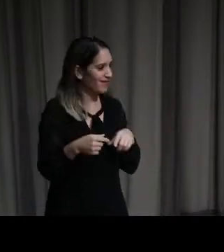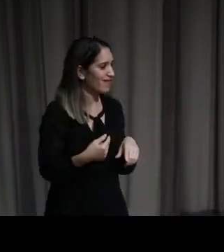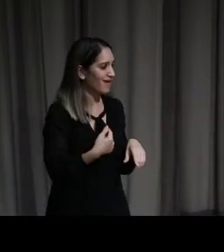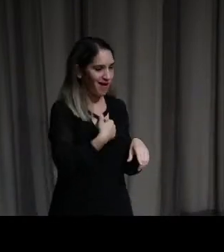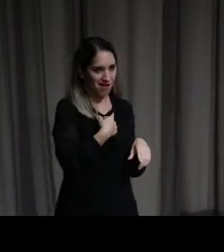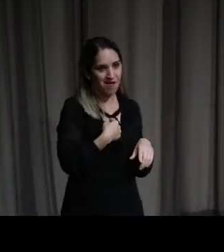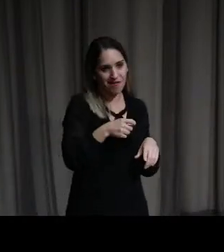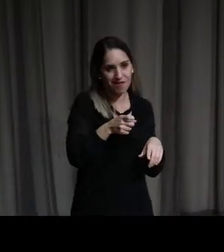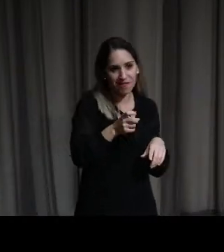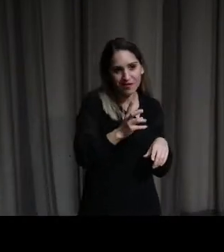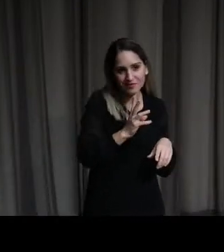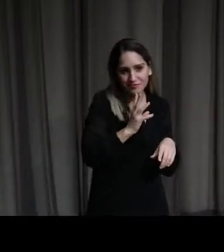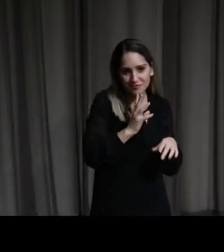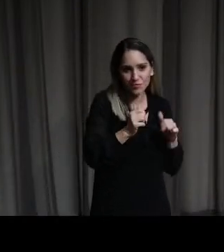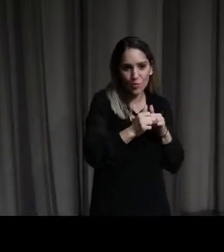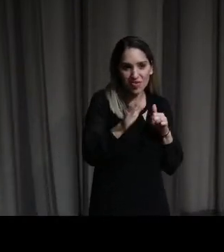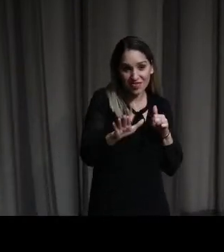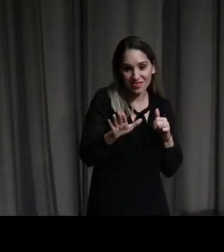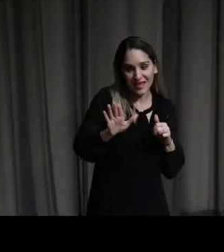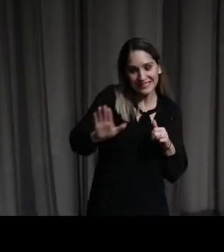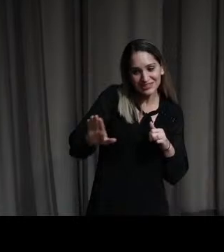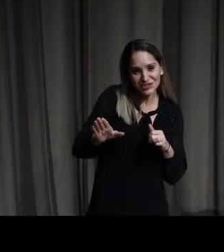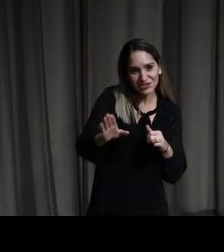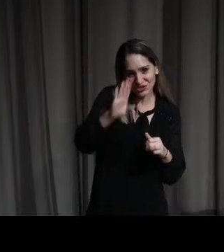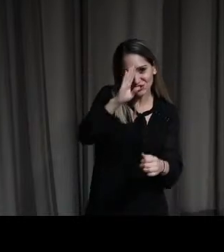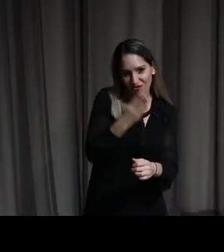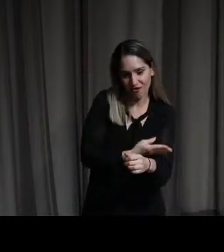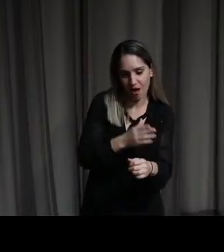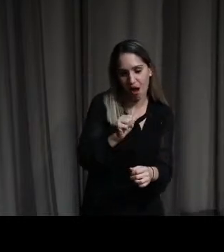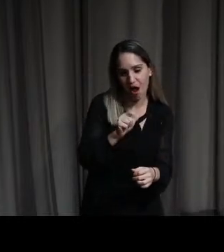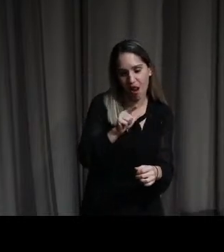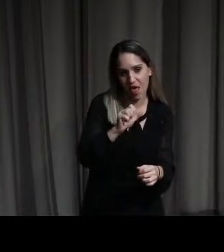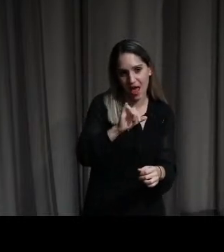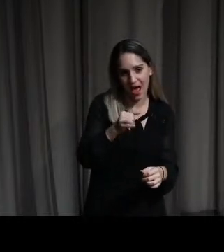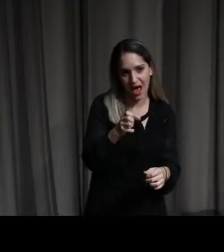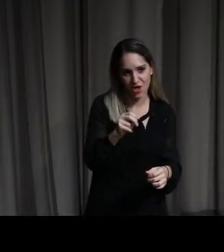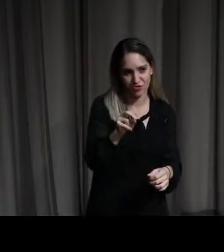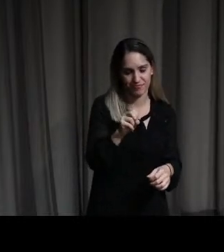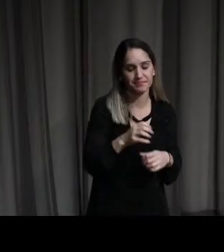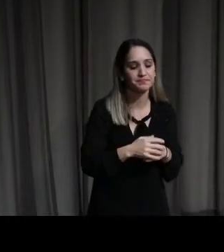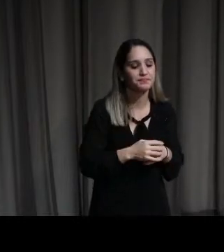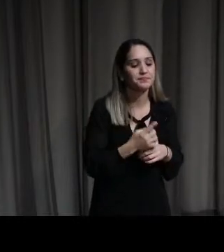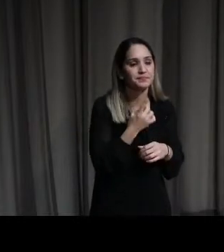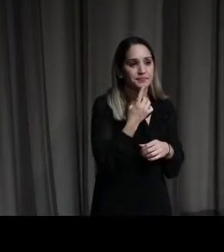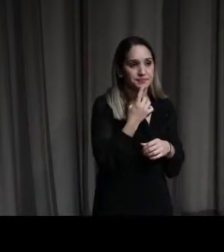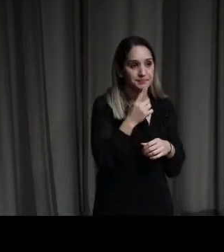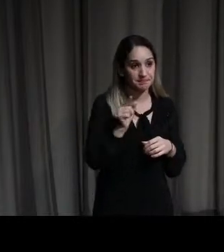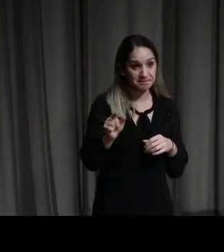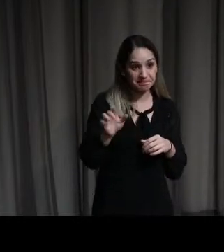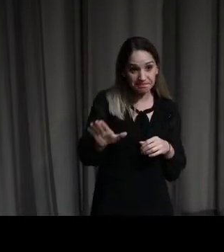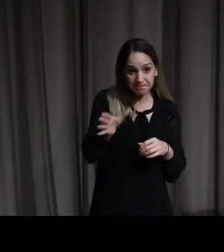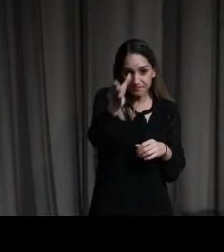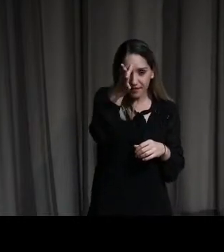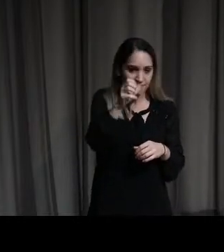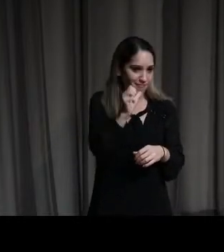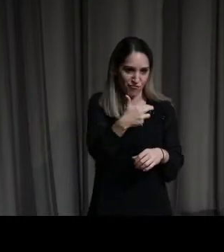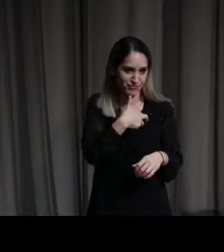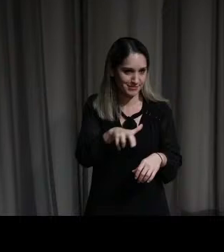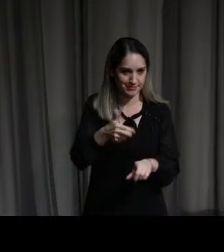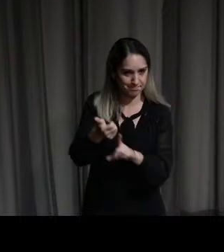Mariano Rodriguez, about this, and he said that his father was never a particularly religious